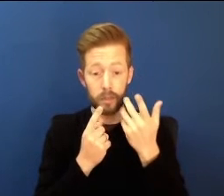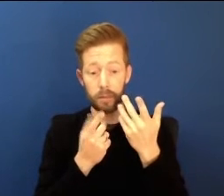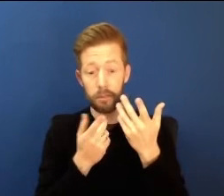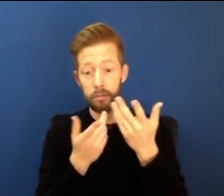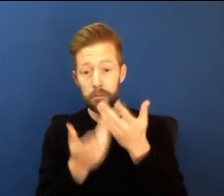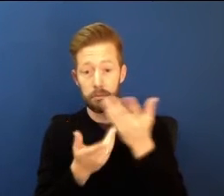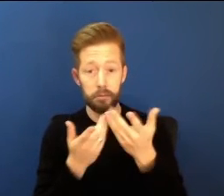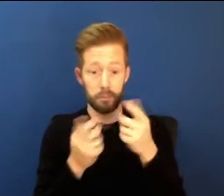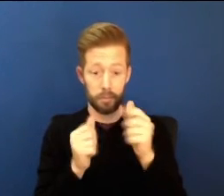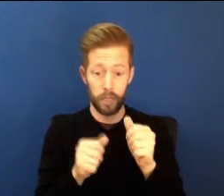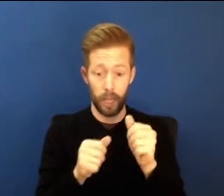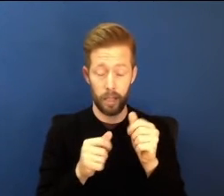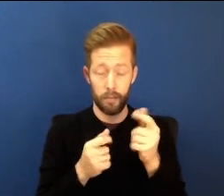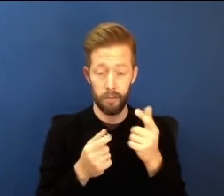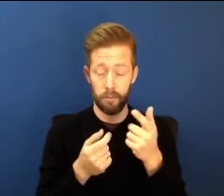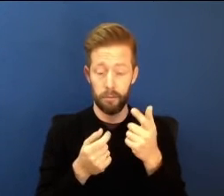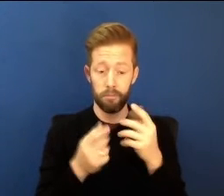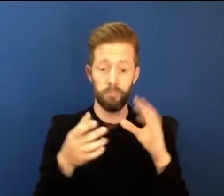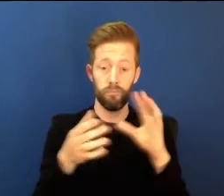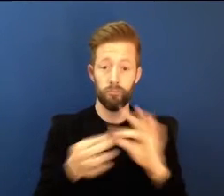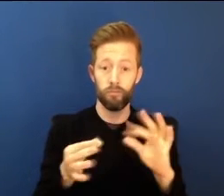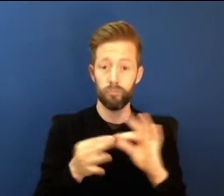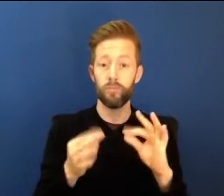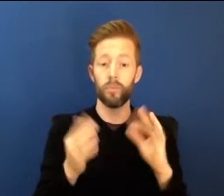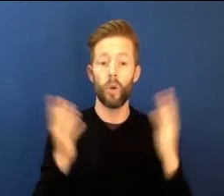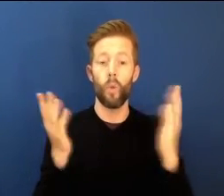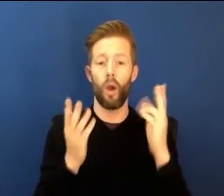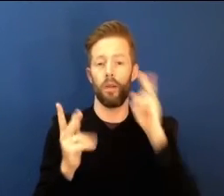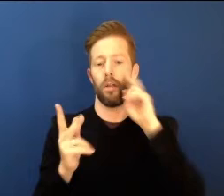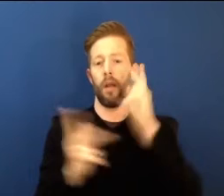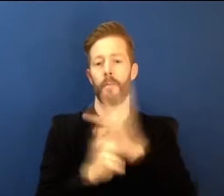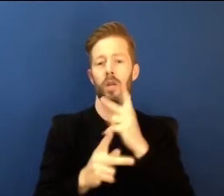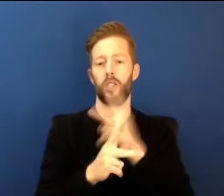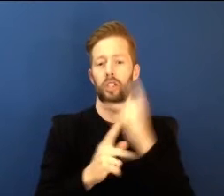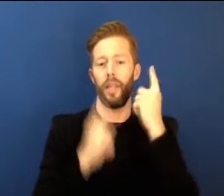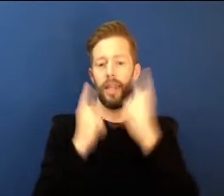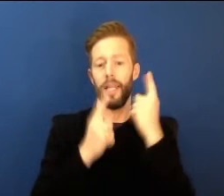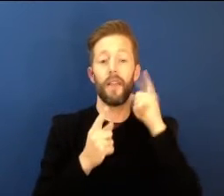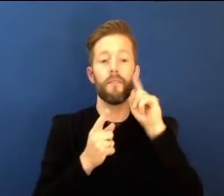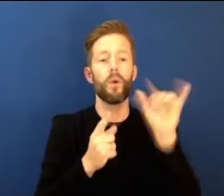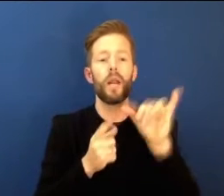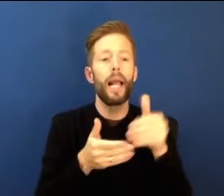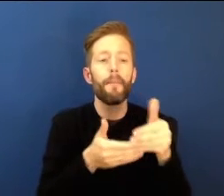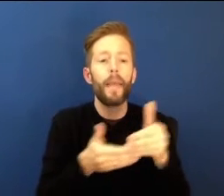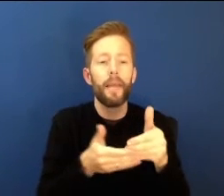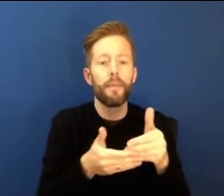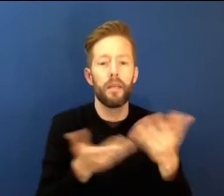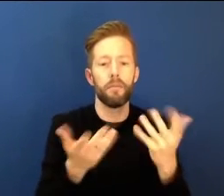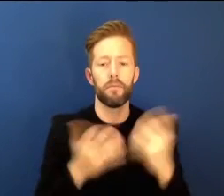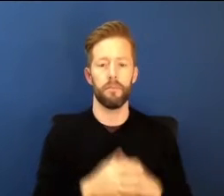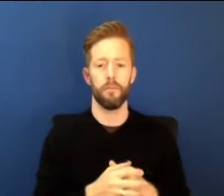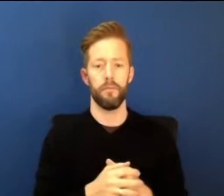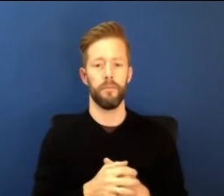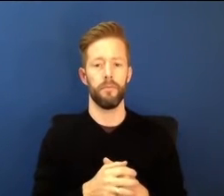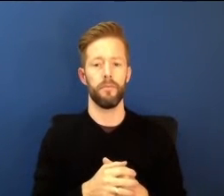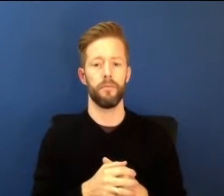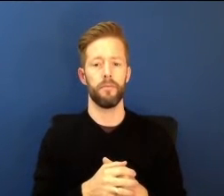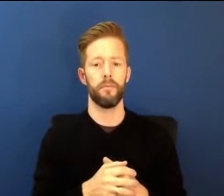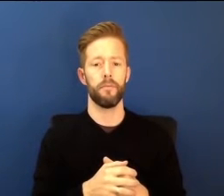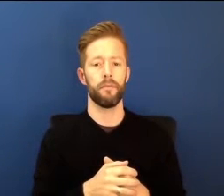my own that I can share too, but I'm wondering if you have any thoughts about what is computational thinking for like a baby?